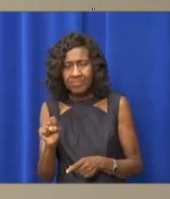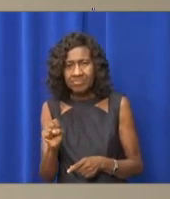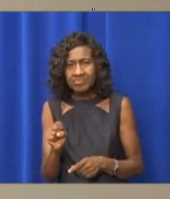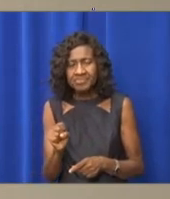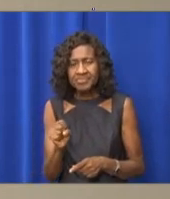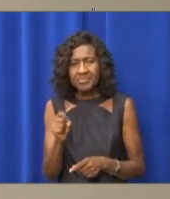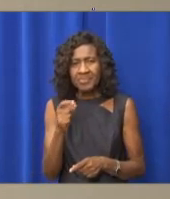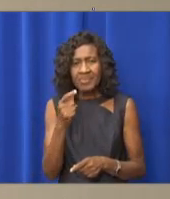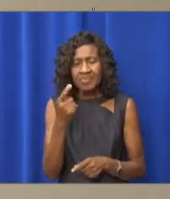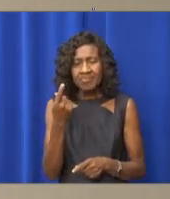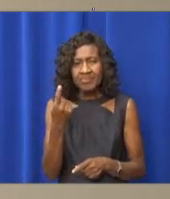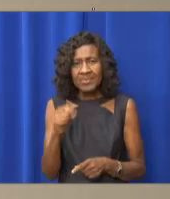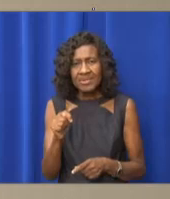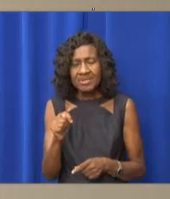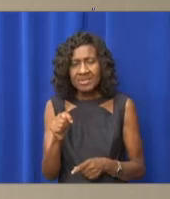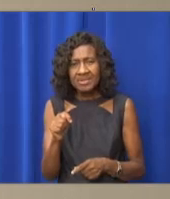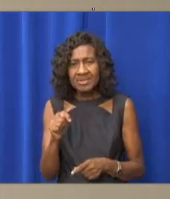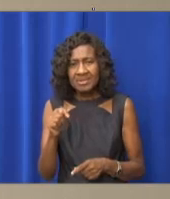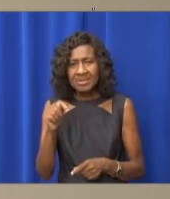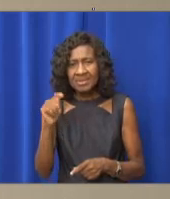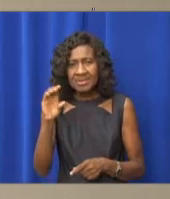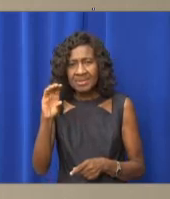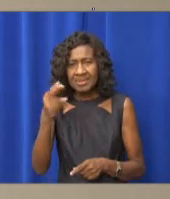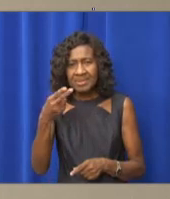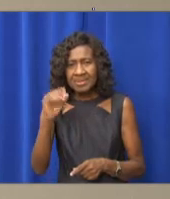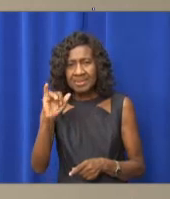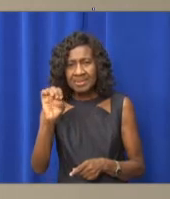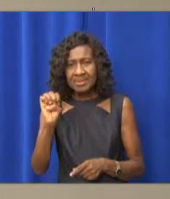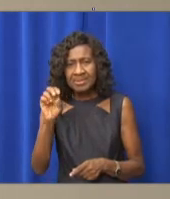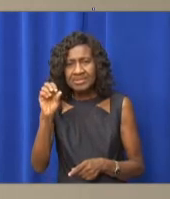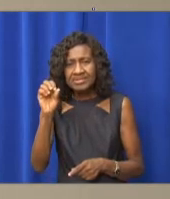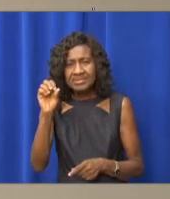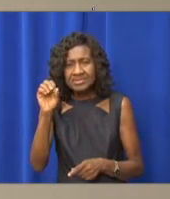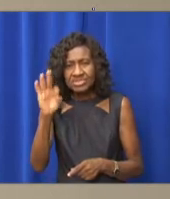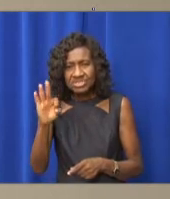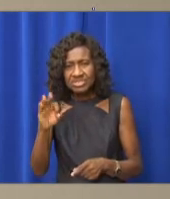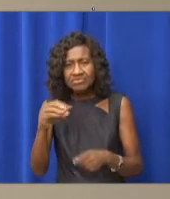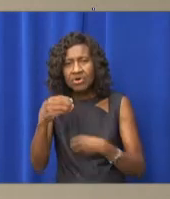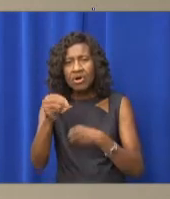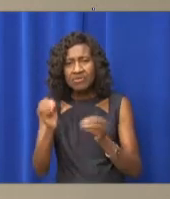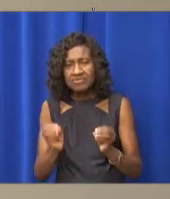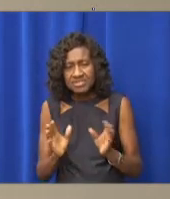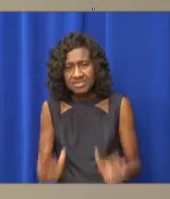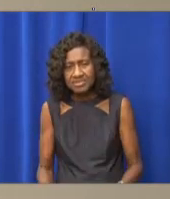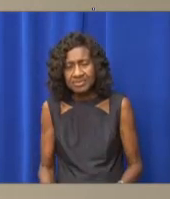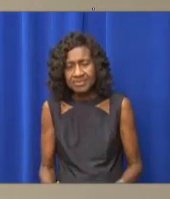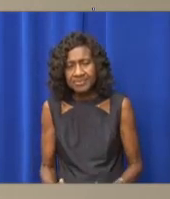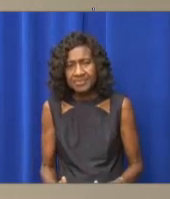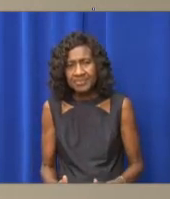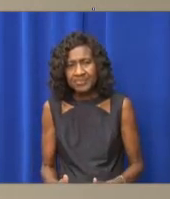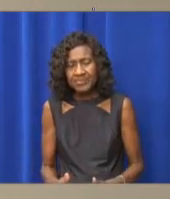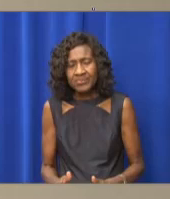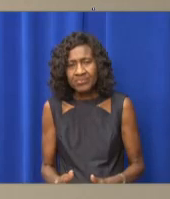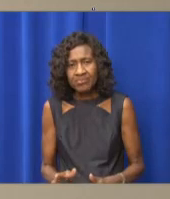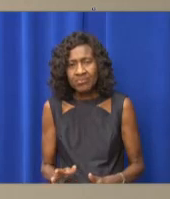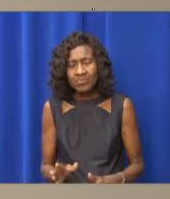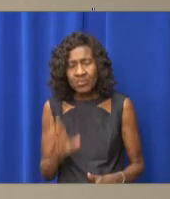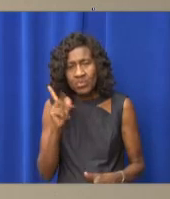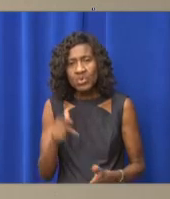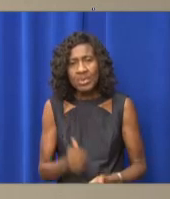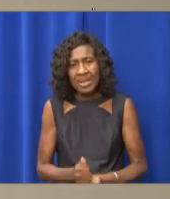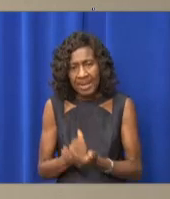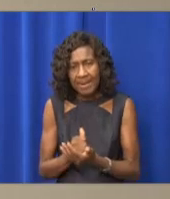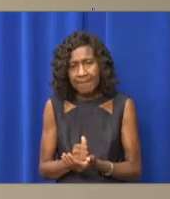officer, acting chief officer Pucci, was getting that ready from 9 this morning.